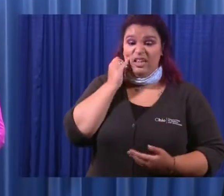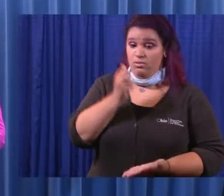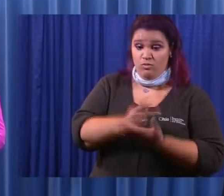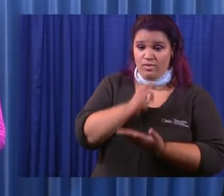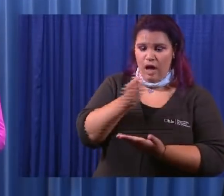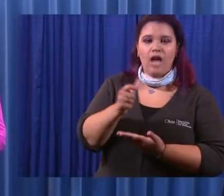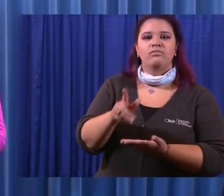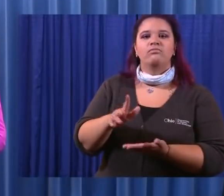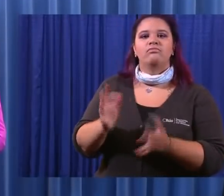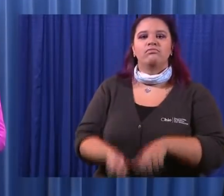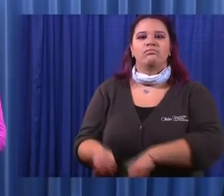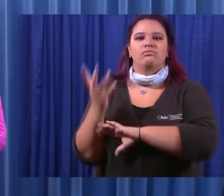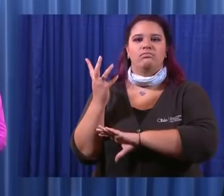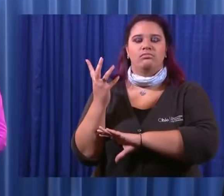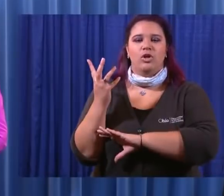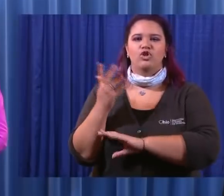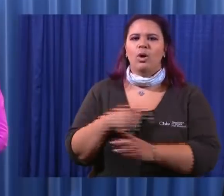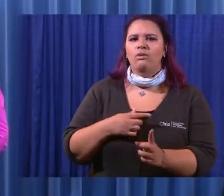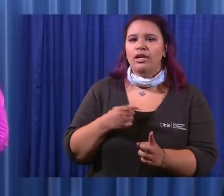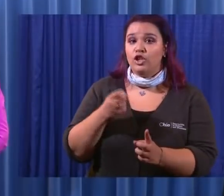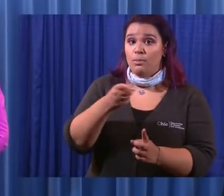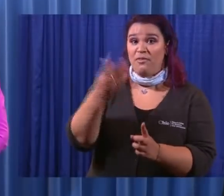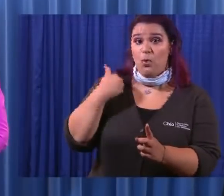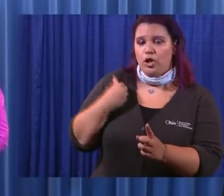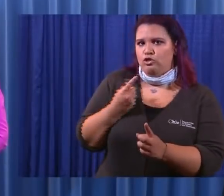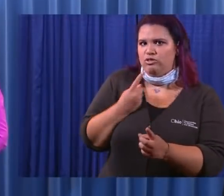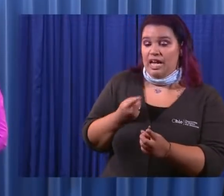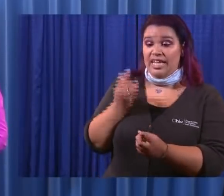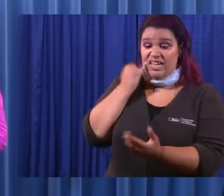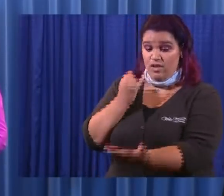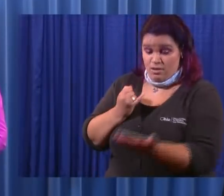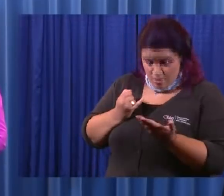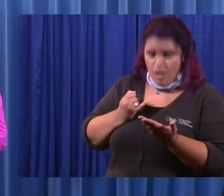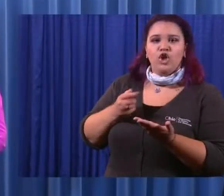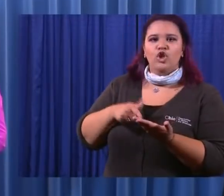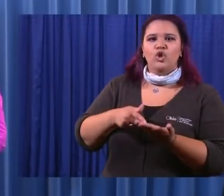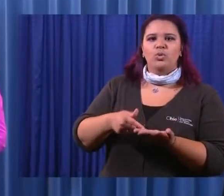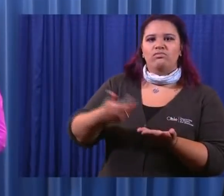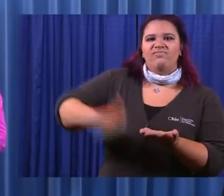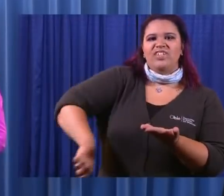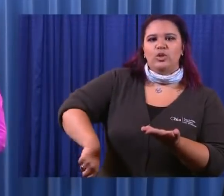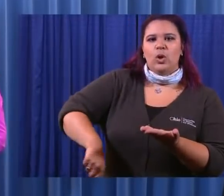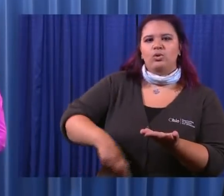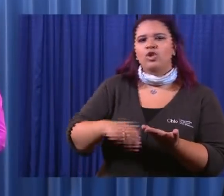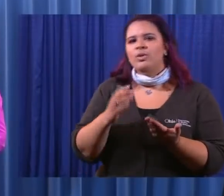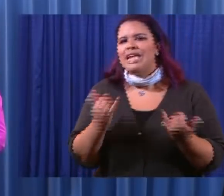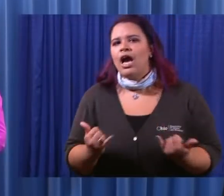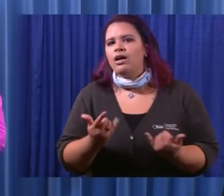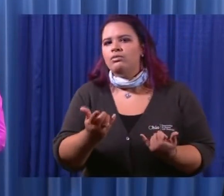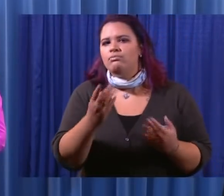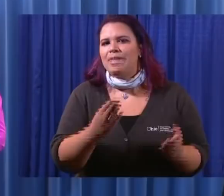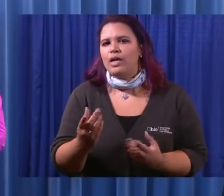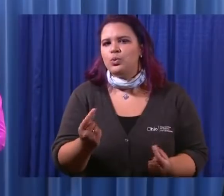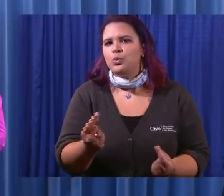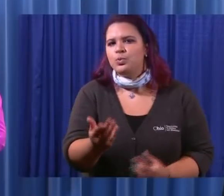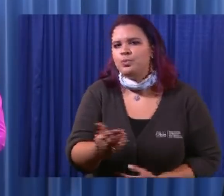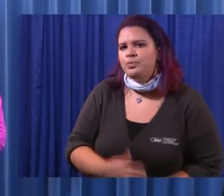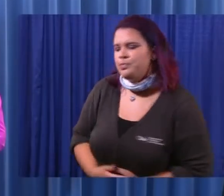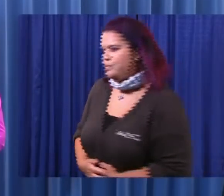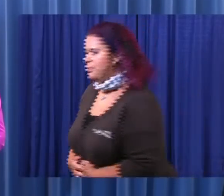Sure. I mean, I talk to legislative leaders a lot, so you can be sure that we've discussed things like